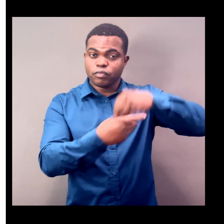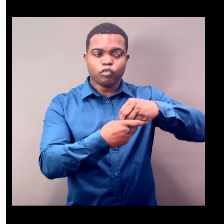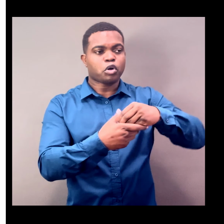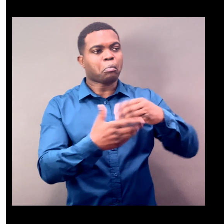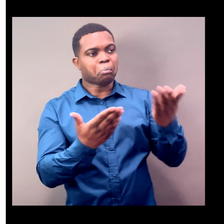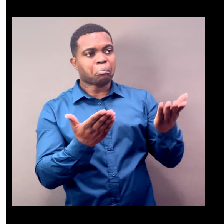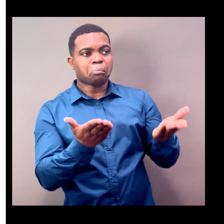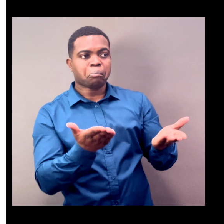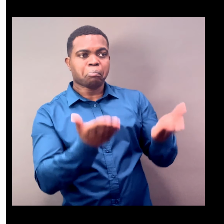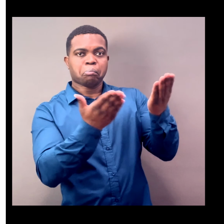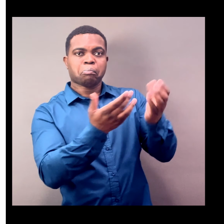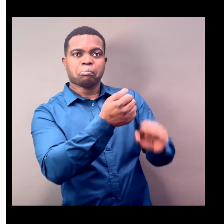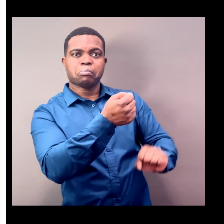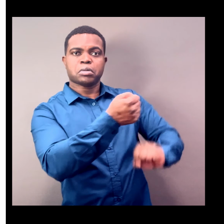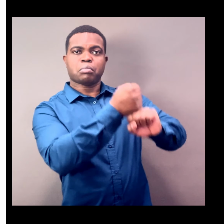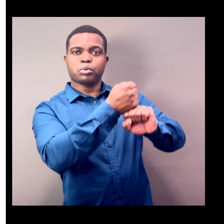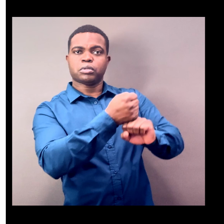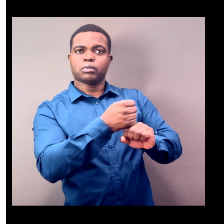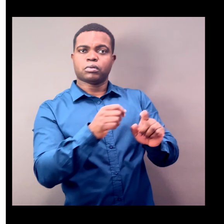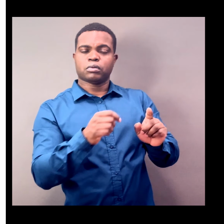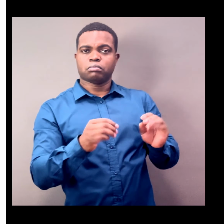it helps them to